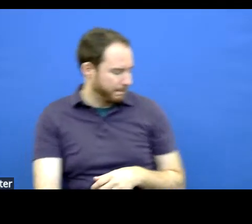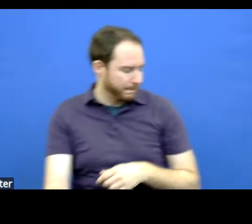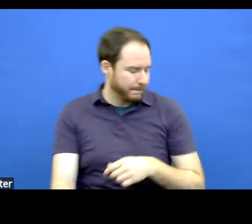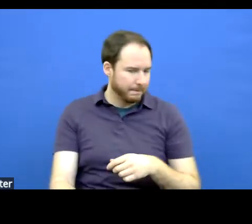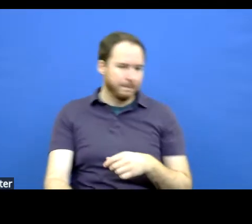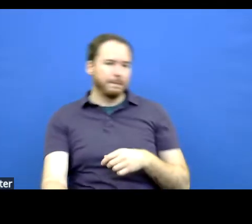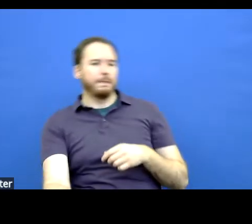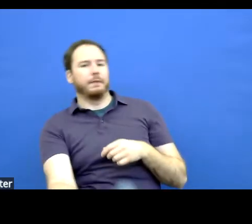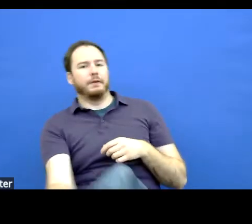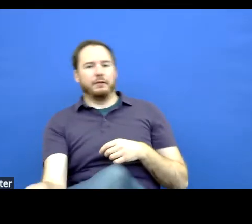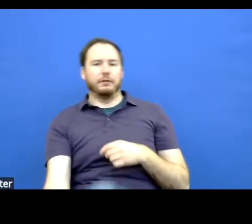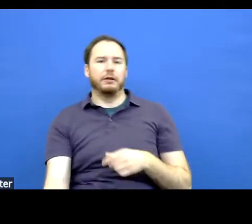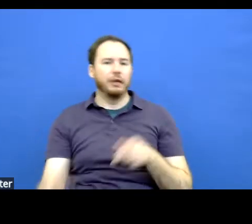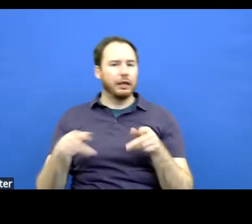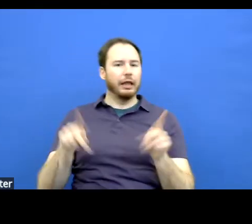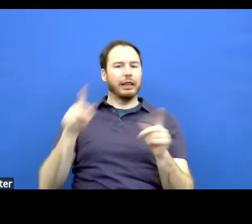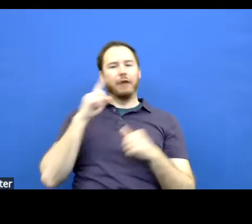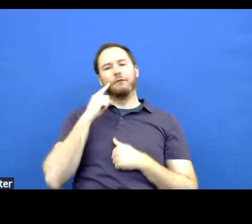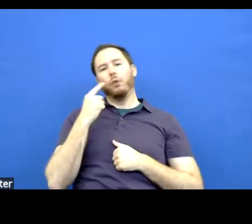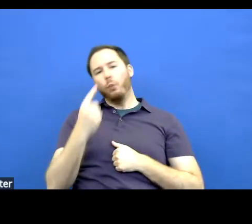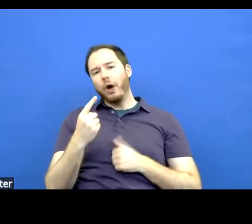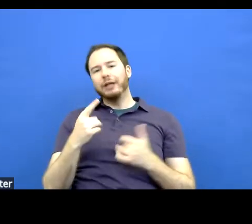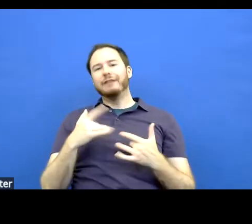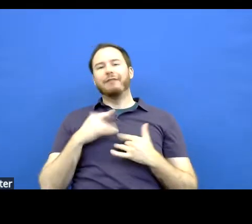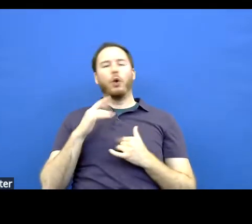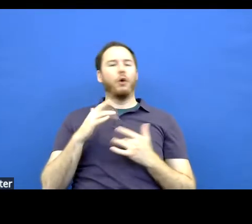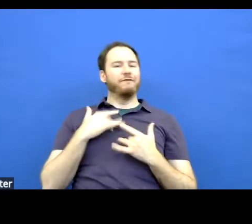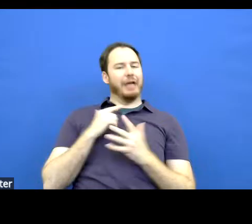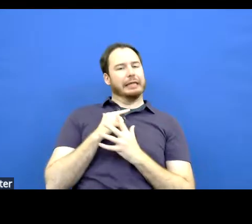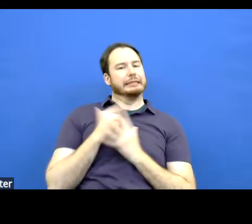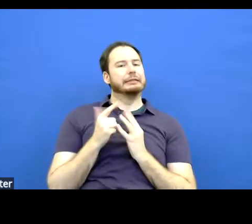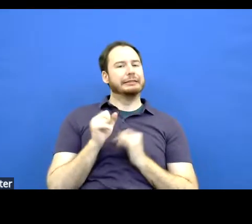either a single event or an event series. The event series is